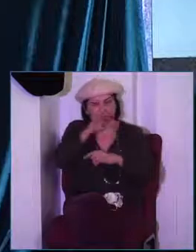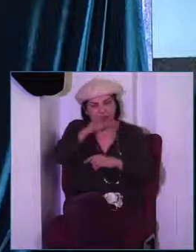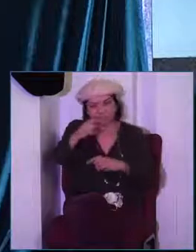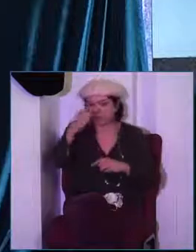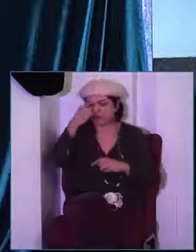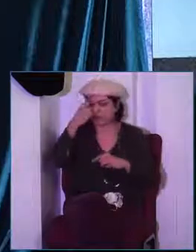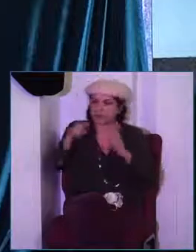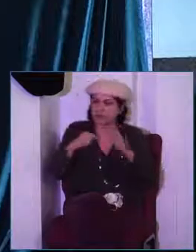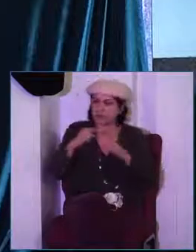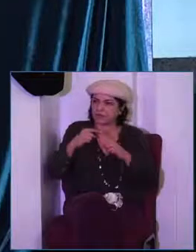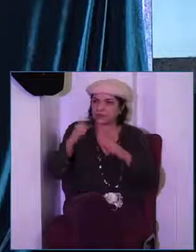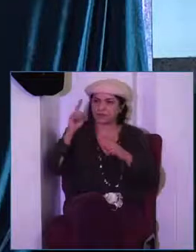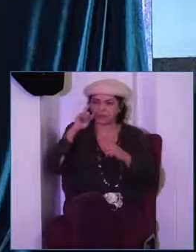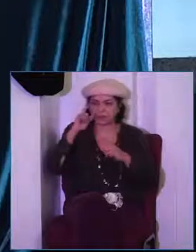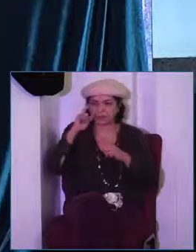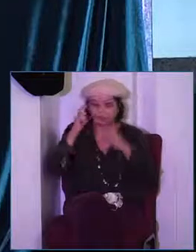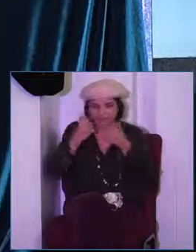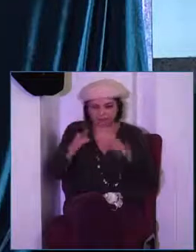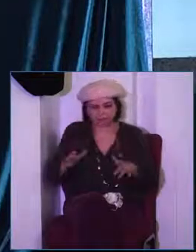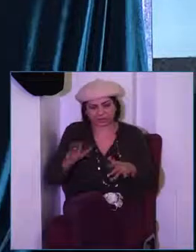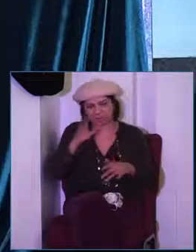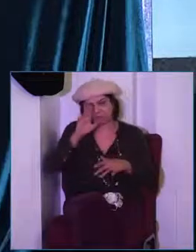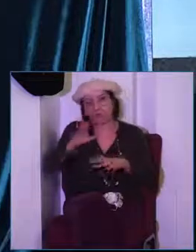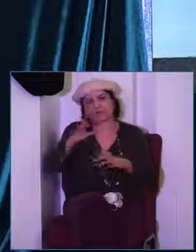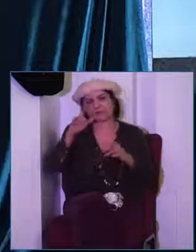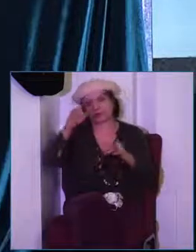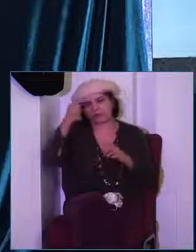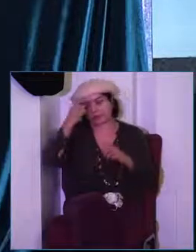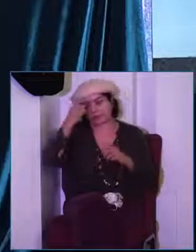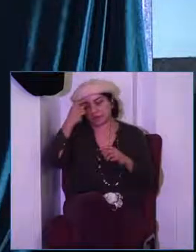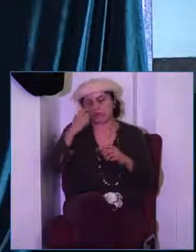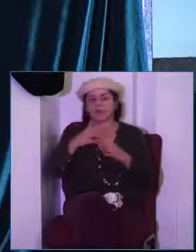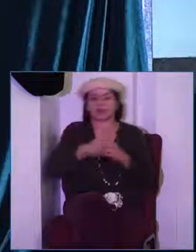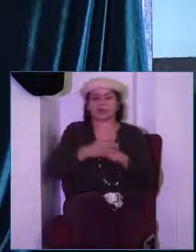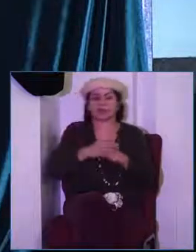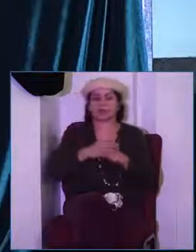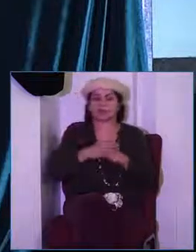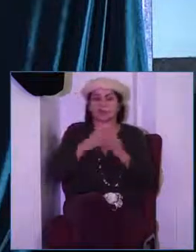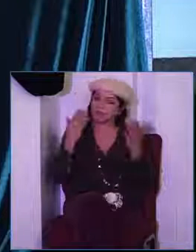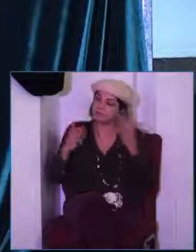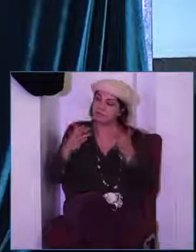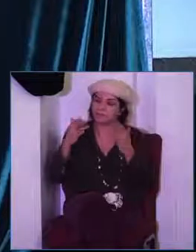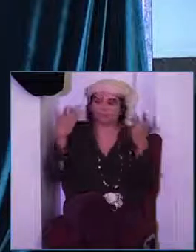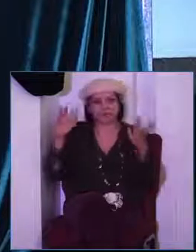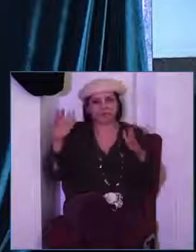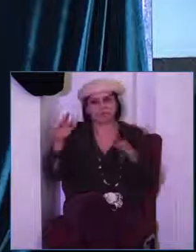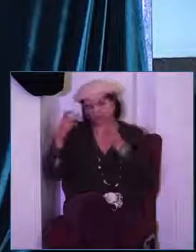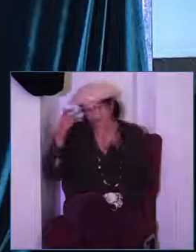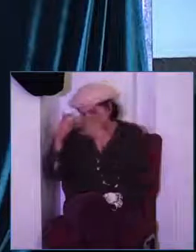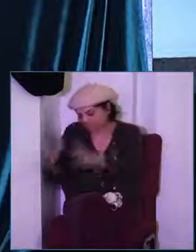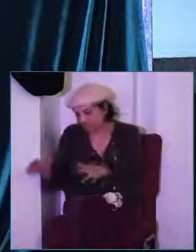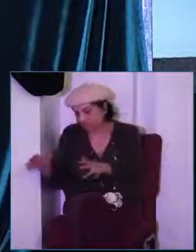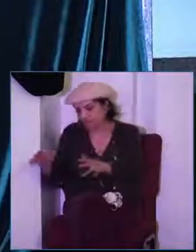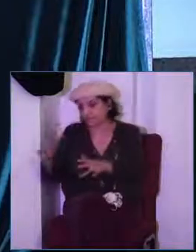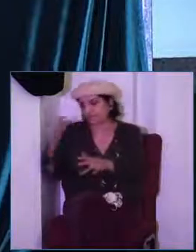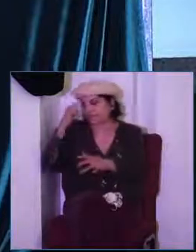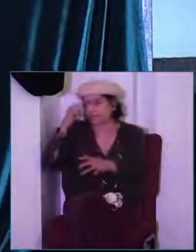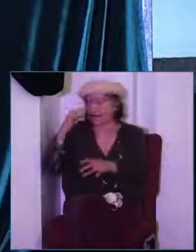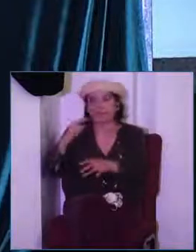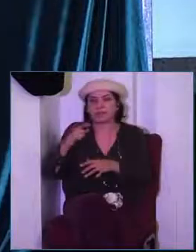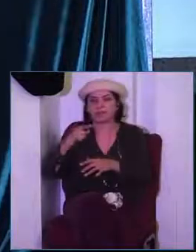when you have lost your mind, that the Holy Spirit is there guarding your mind and guarding your